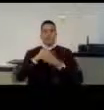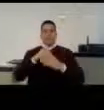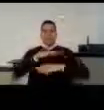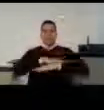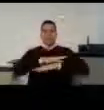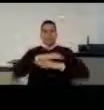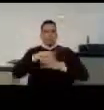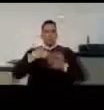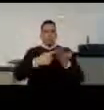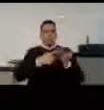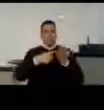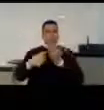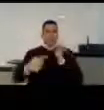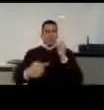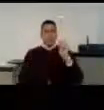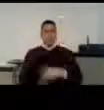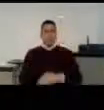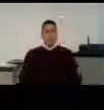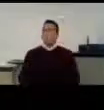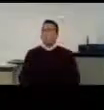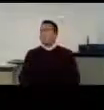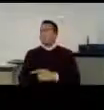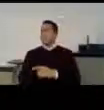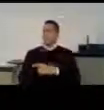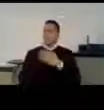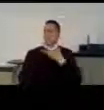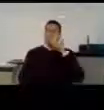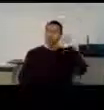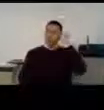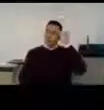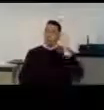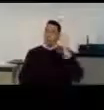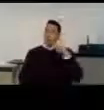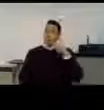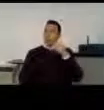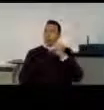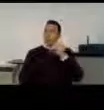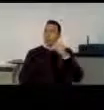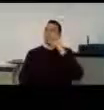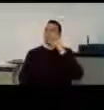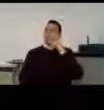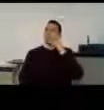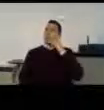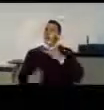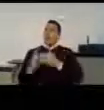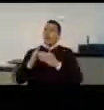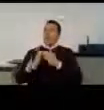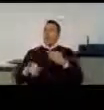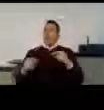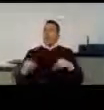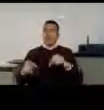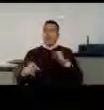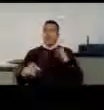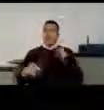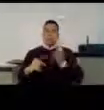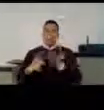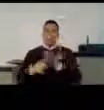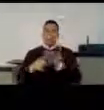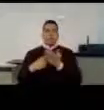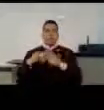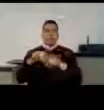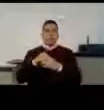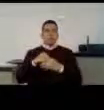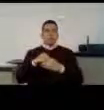yeah. There's actually a lot of great questions that can hopefully be answered during that time, and at the end of this, there's so many good questions that we're going to pick up the